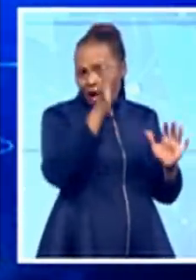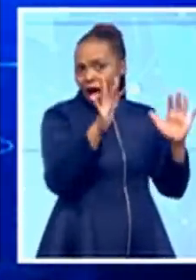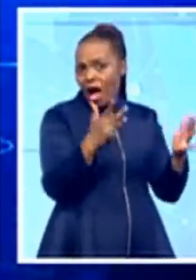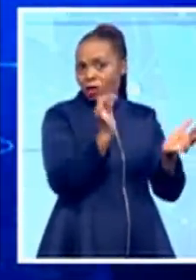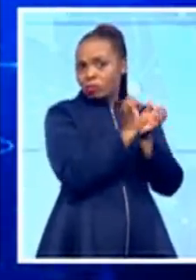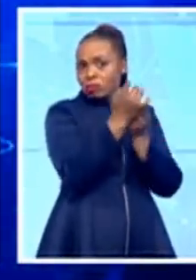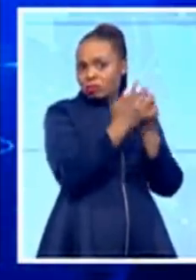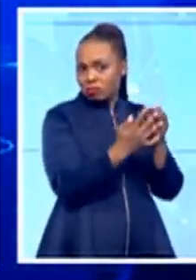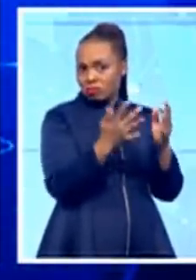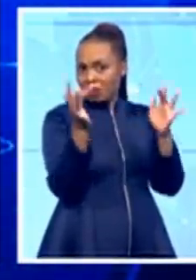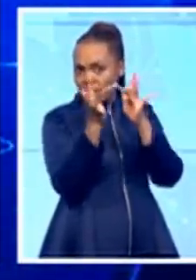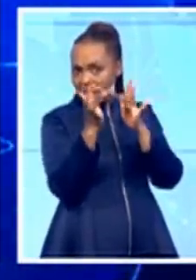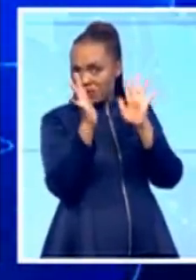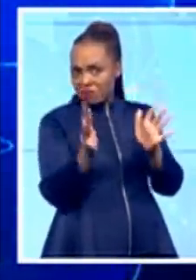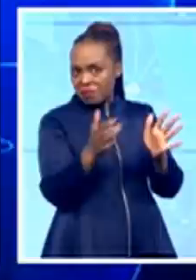incarceration?